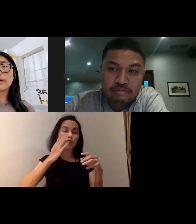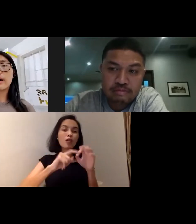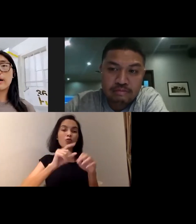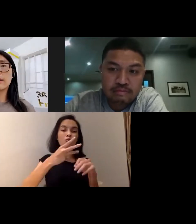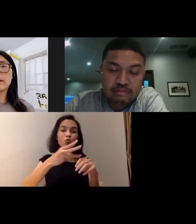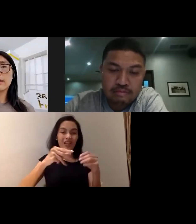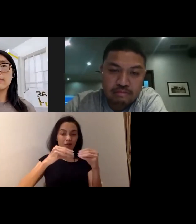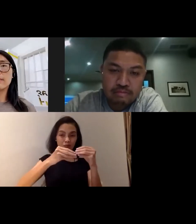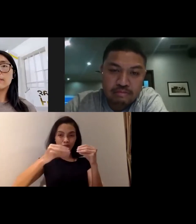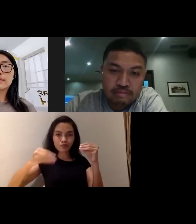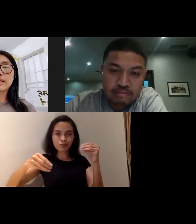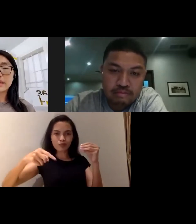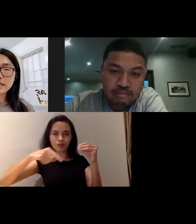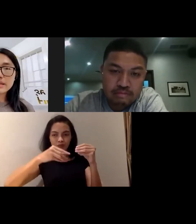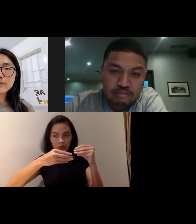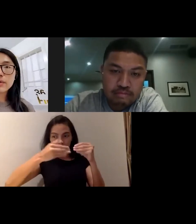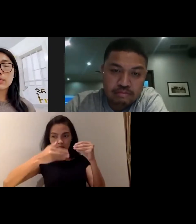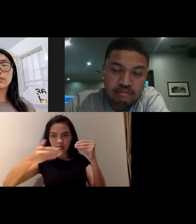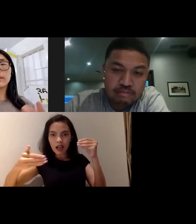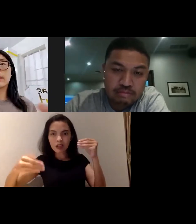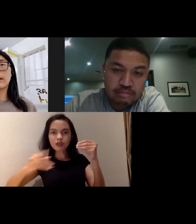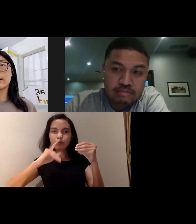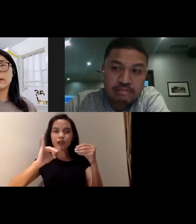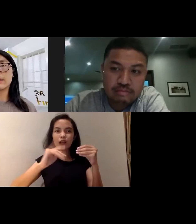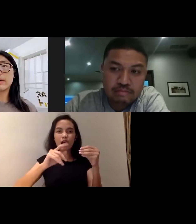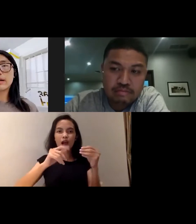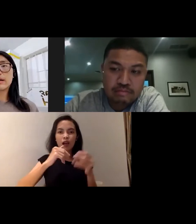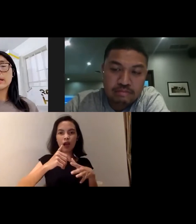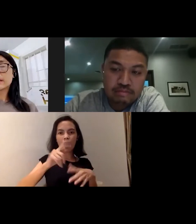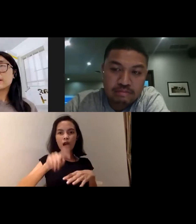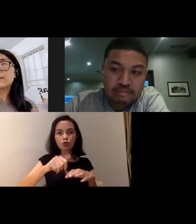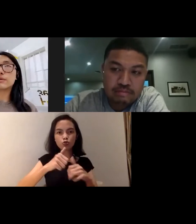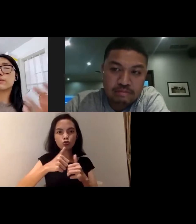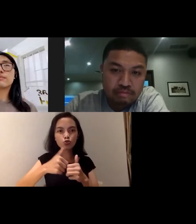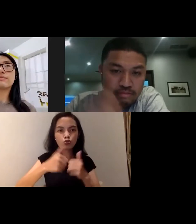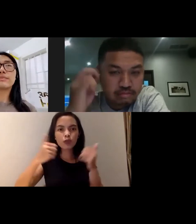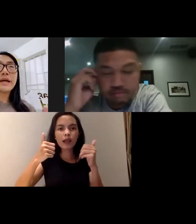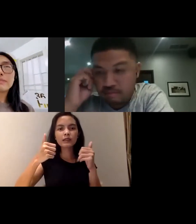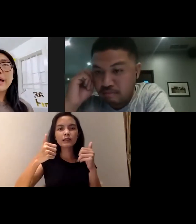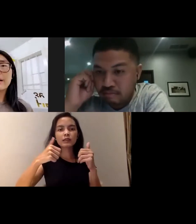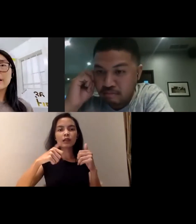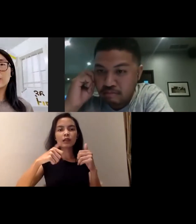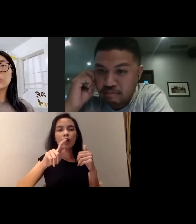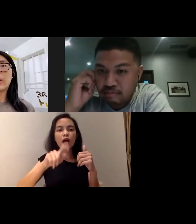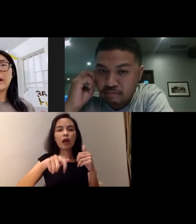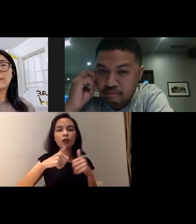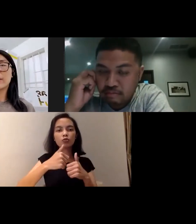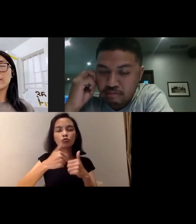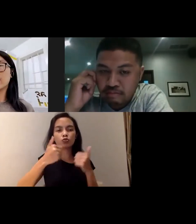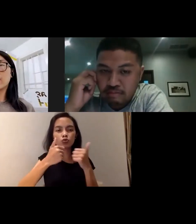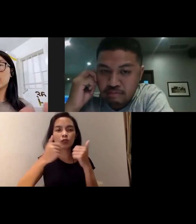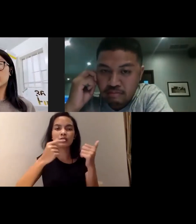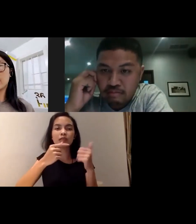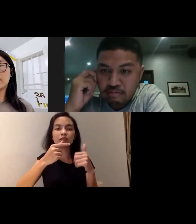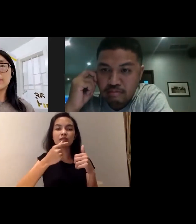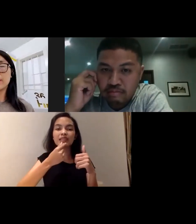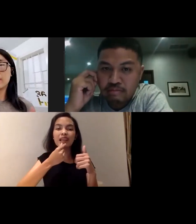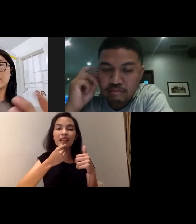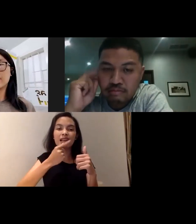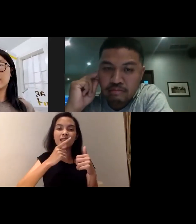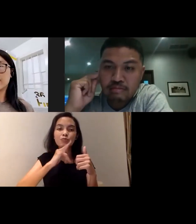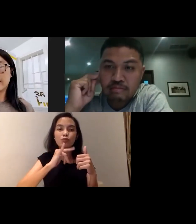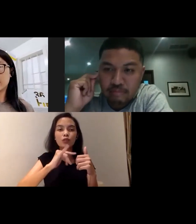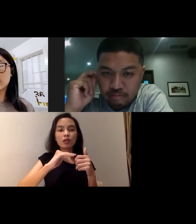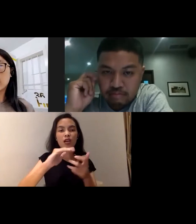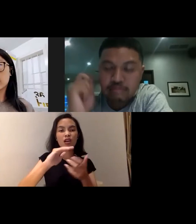way to become successful, to become a successful gay man is to have a lawyer job, you